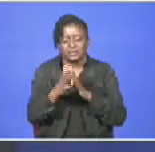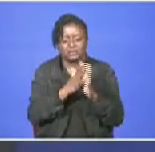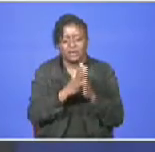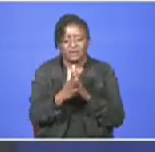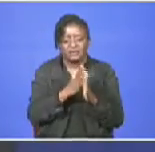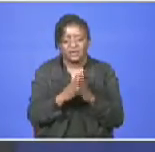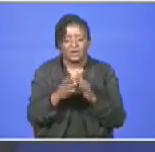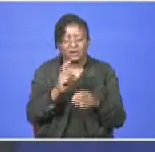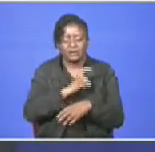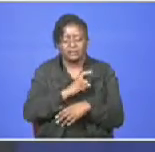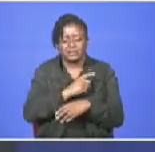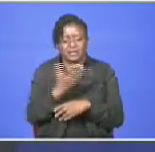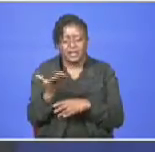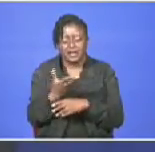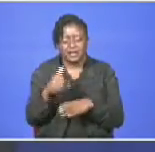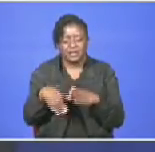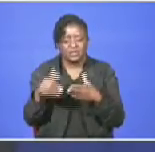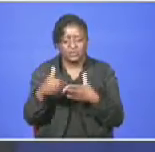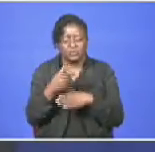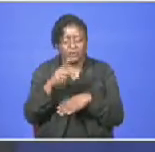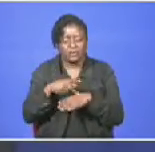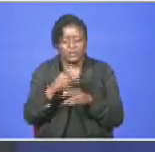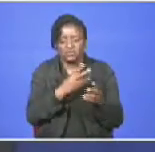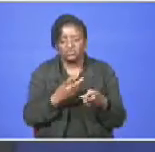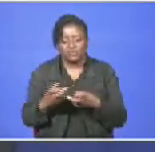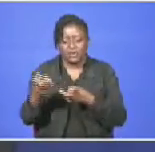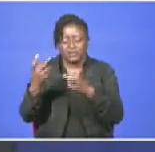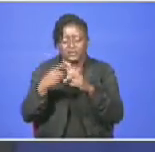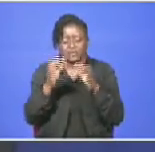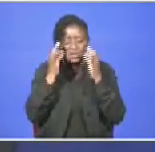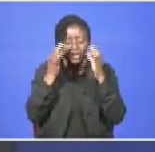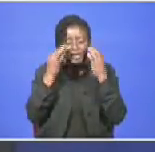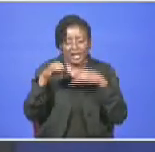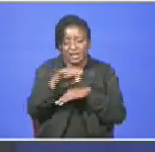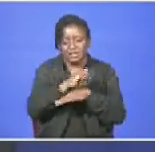officers from here in New Providence will travel to Kid Allen to assist with this investigation.